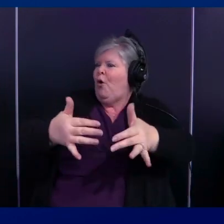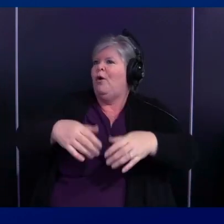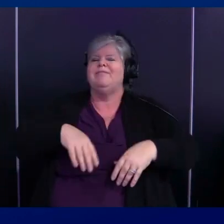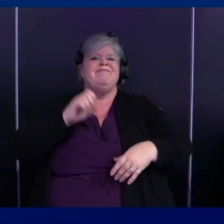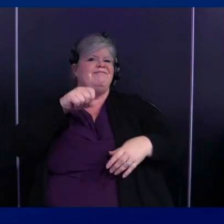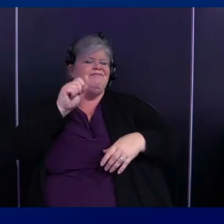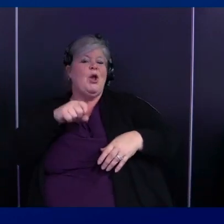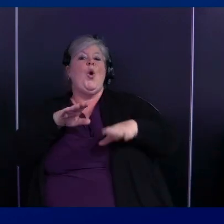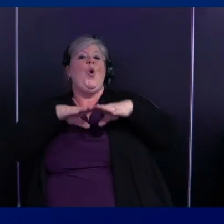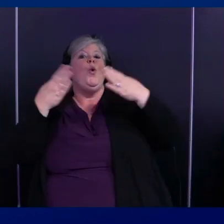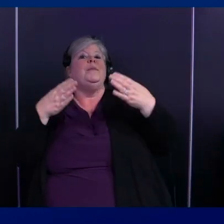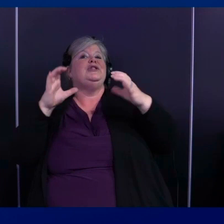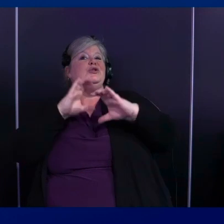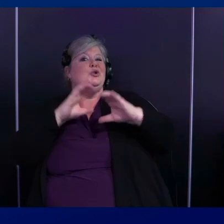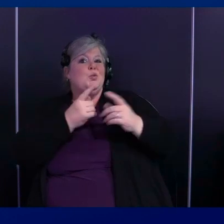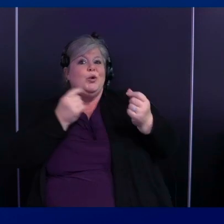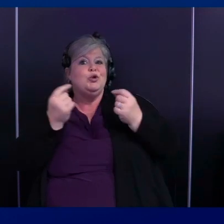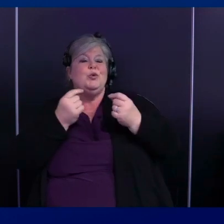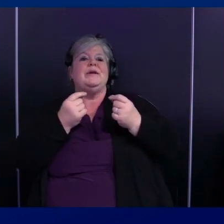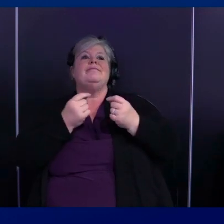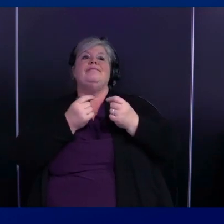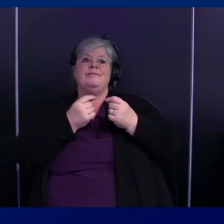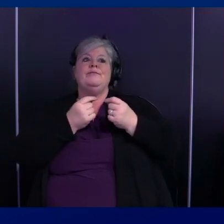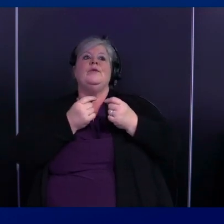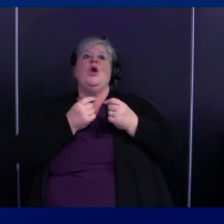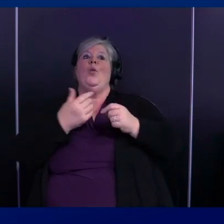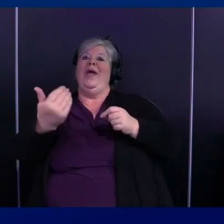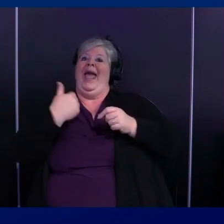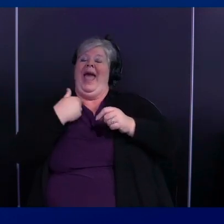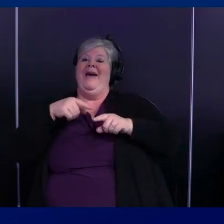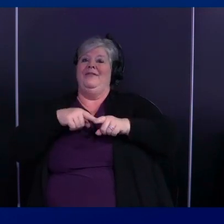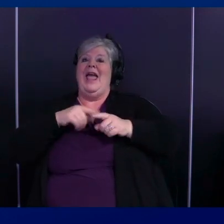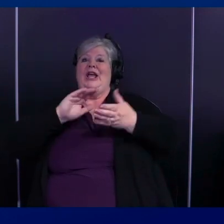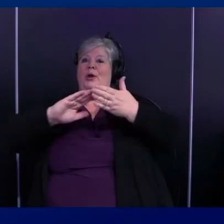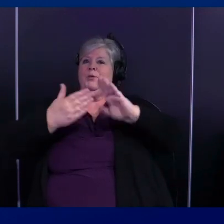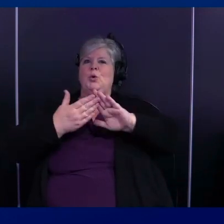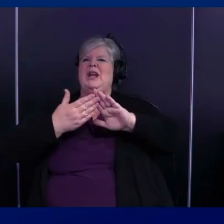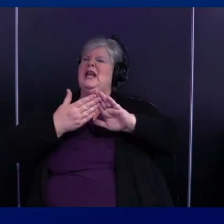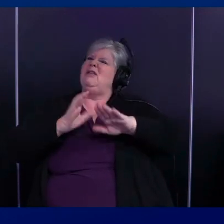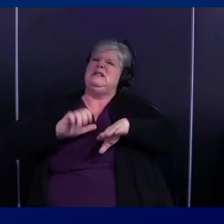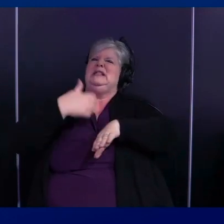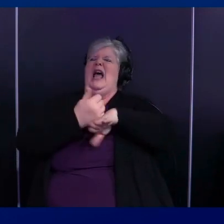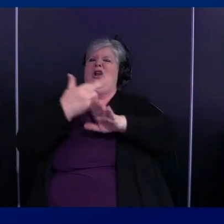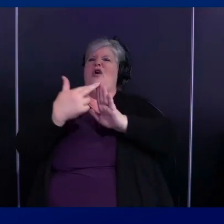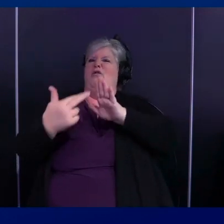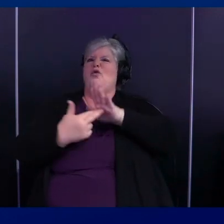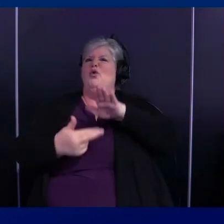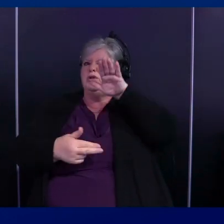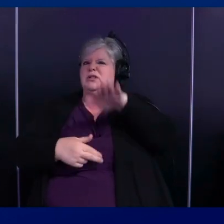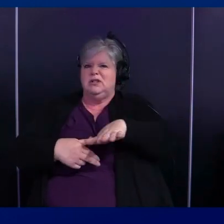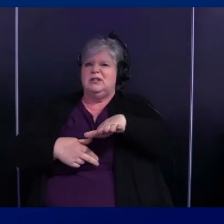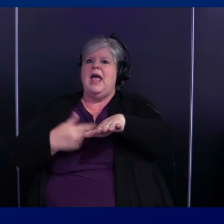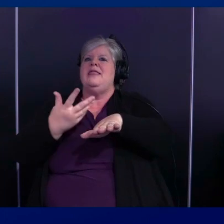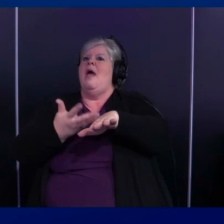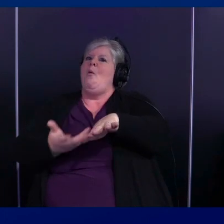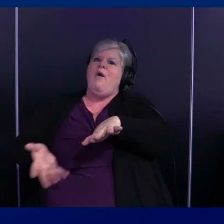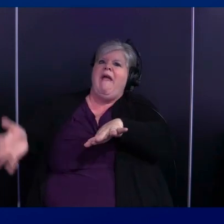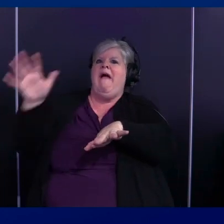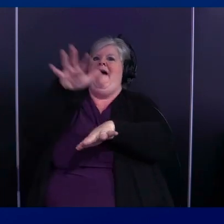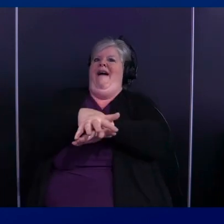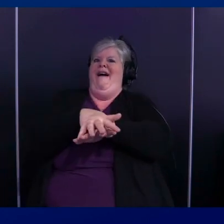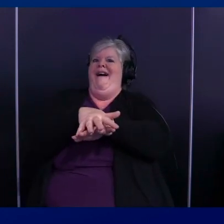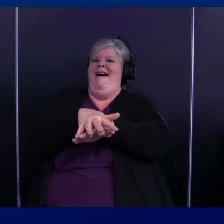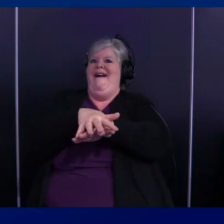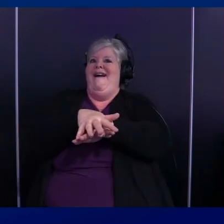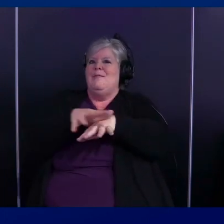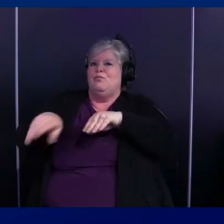on top of a community-driven set of rules from Sigma, and giving